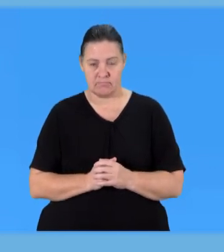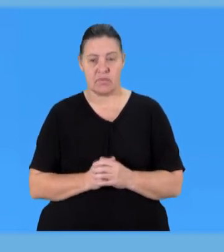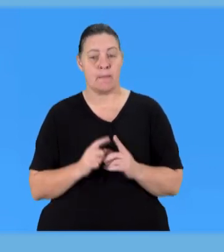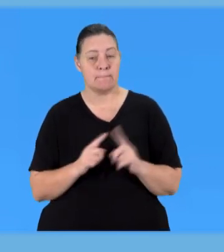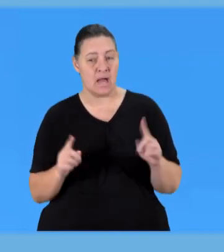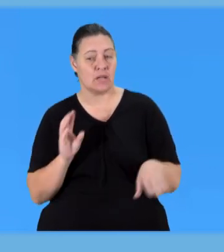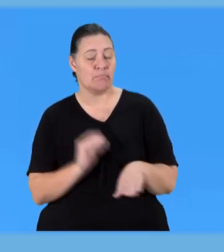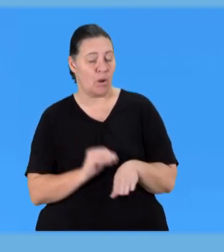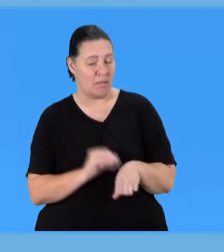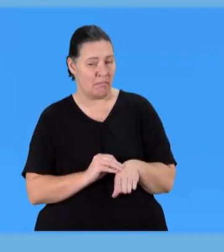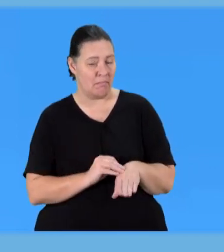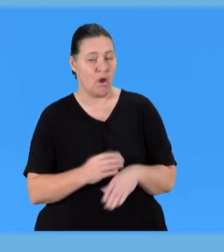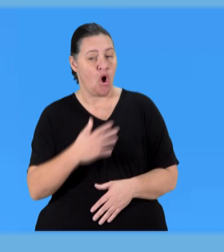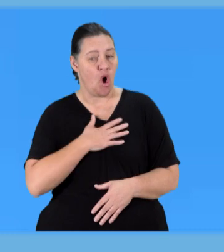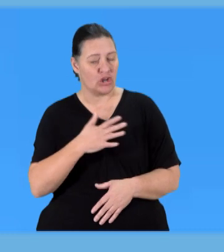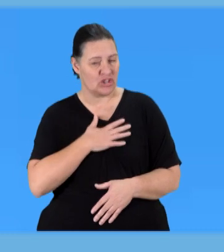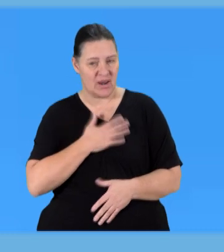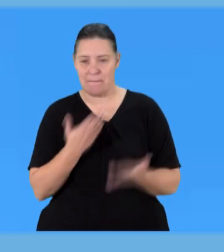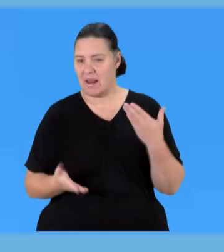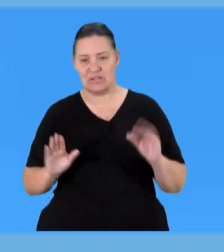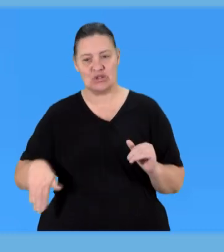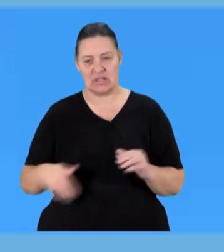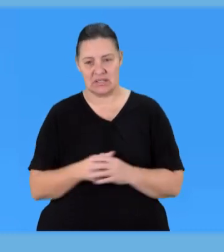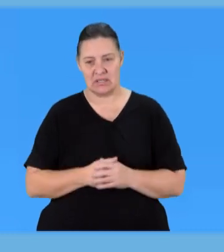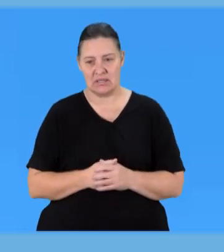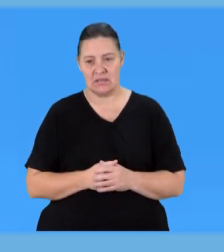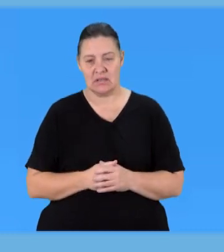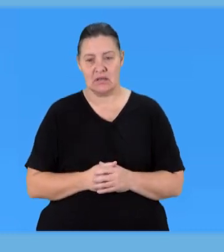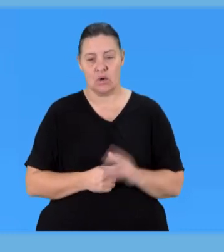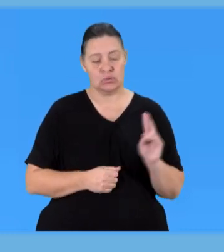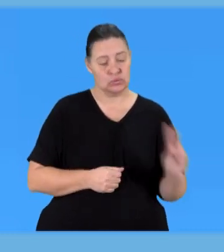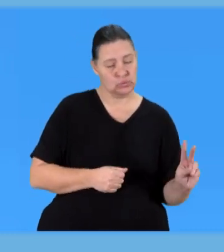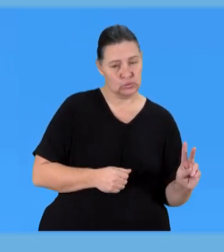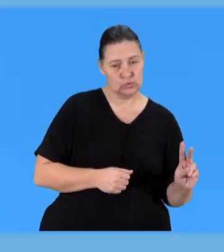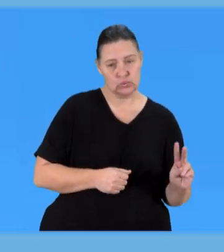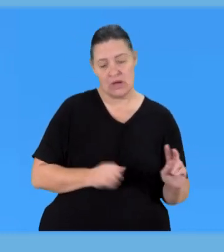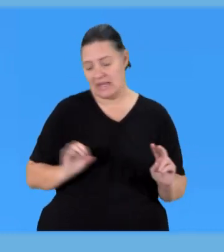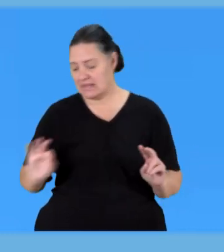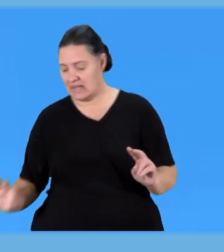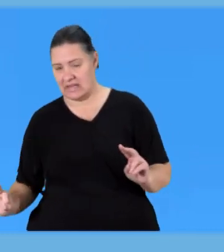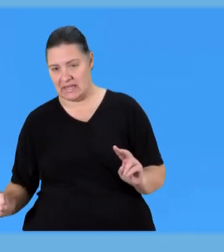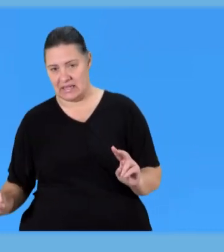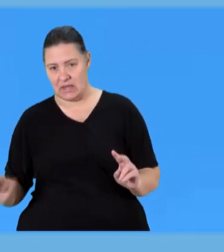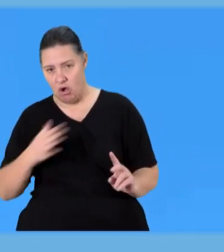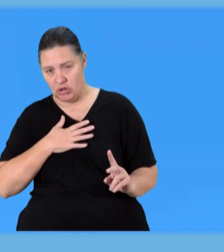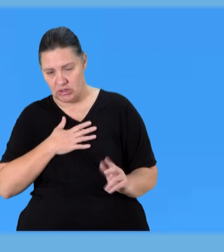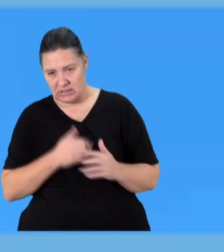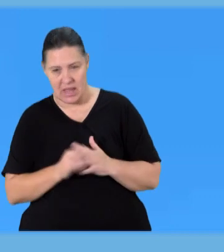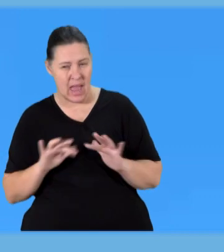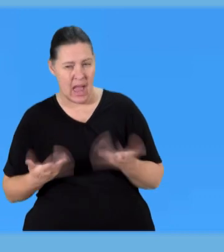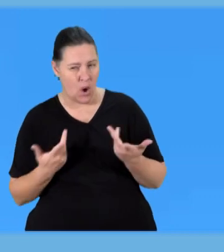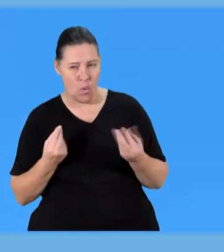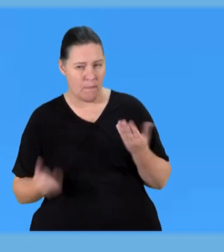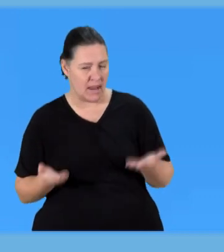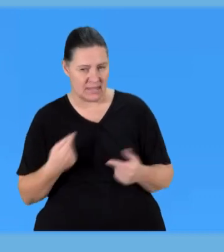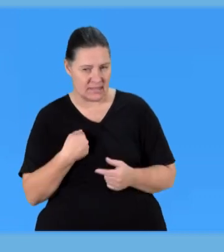the iron is balanced now. But the problem is the oxygen is not balanced. There's 2 on the reactants and 3 on the